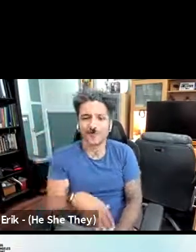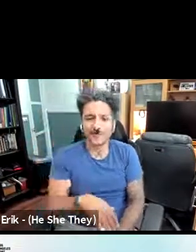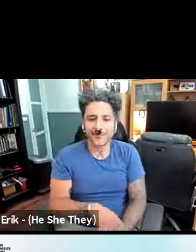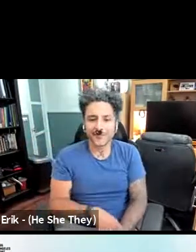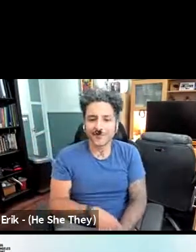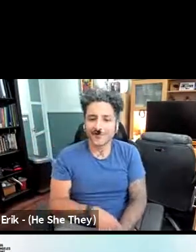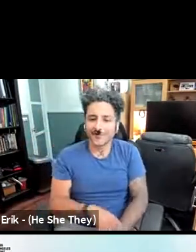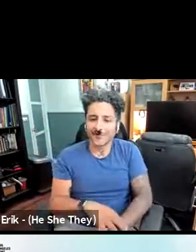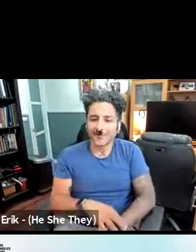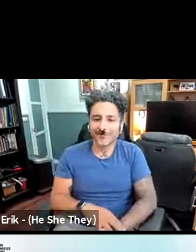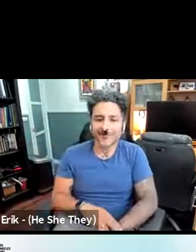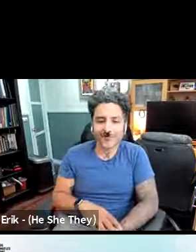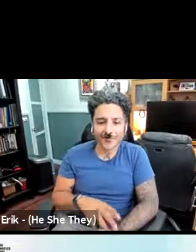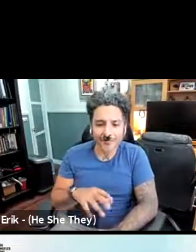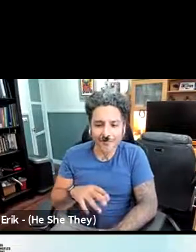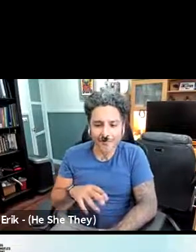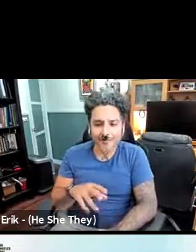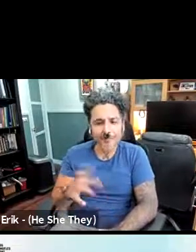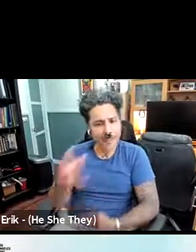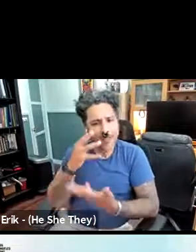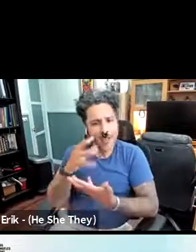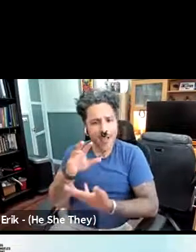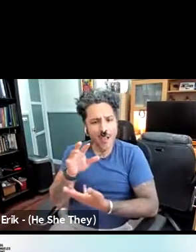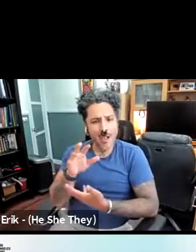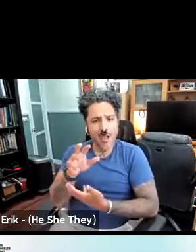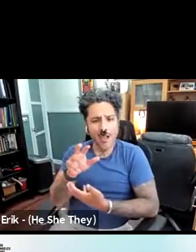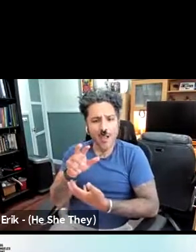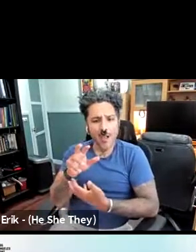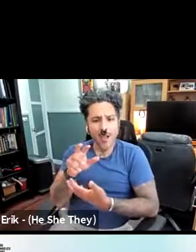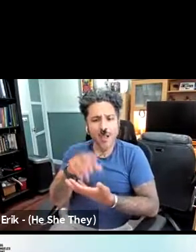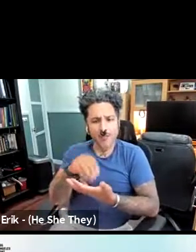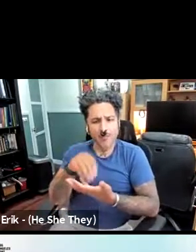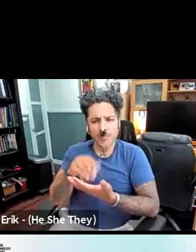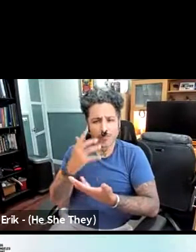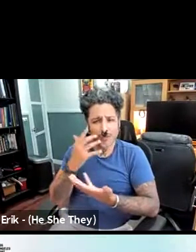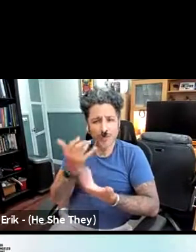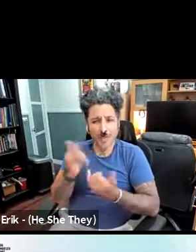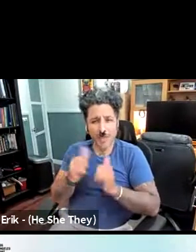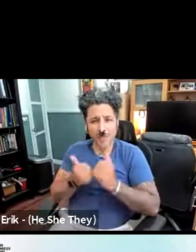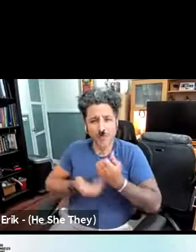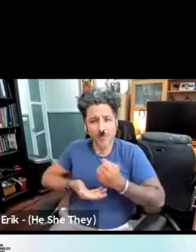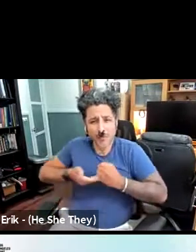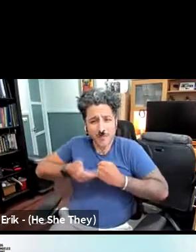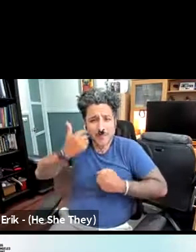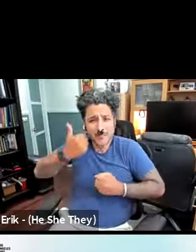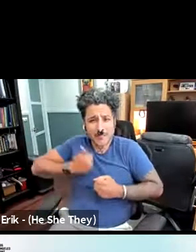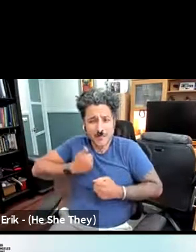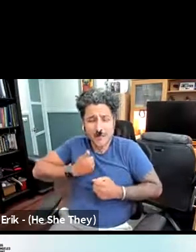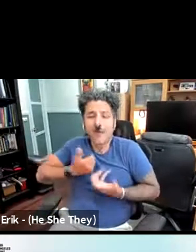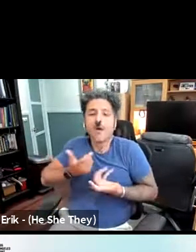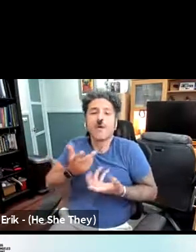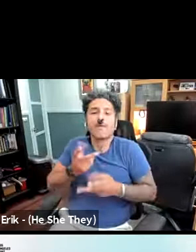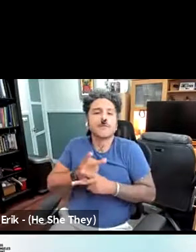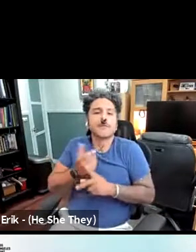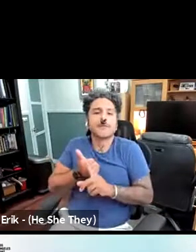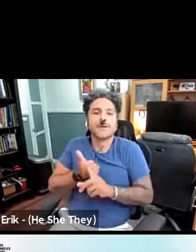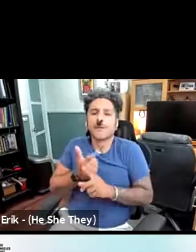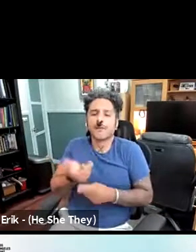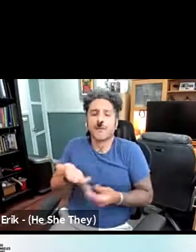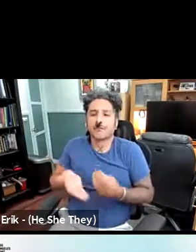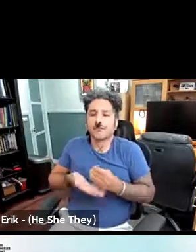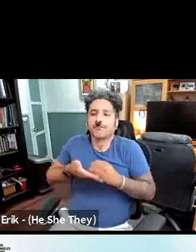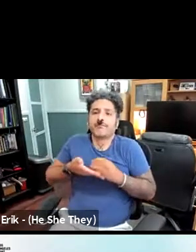Ways that I'm learning now, I'm with you, is learning how to do that, how to lift myself up. And one of the ways I'm doing it actively now is lifting myself up in my own